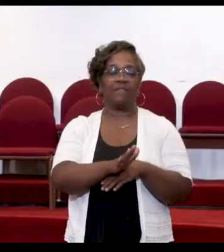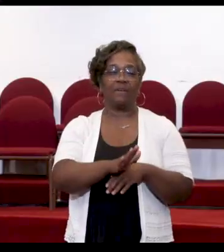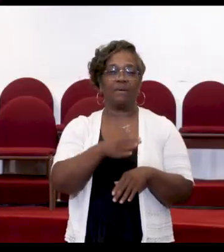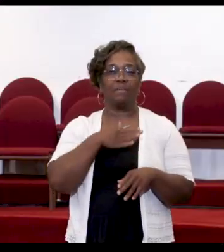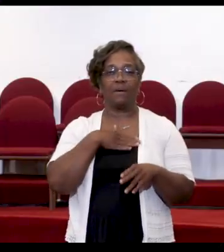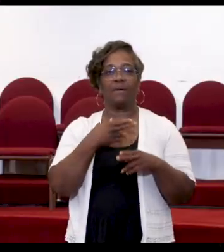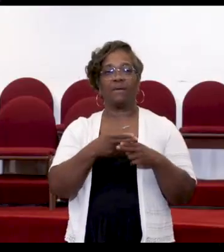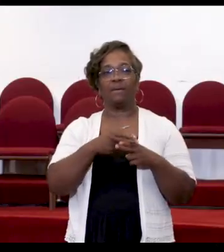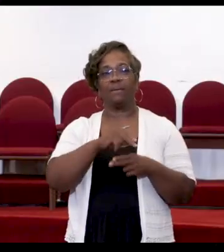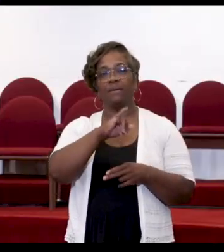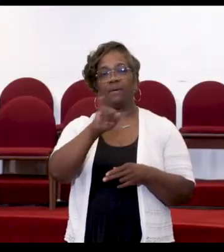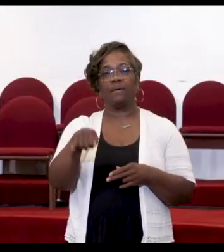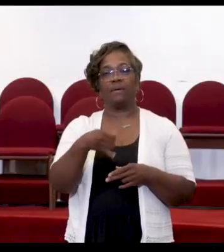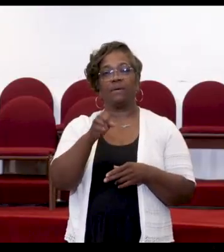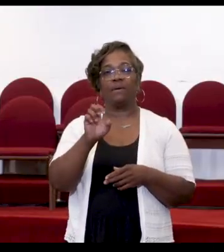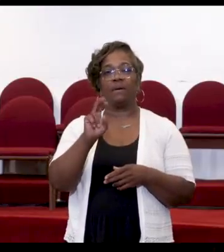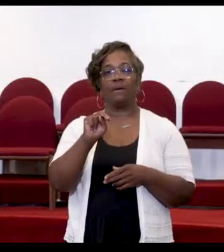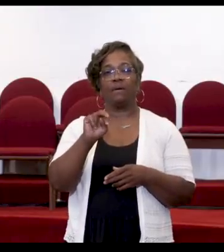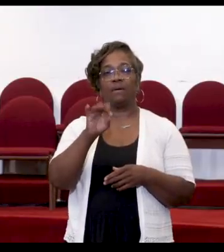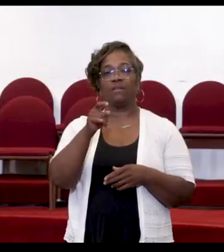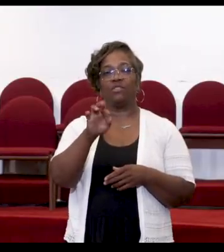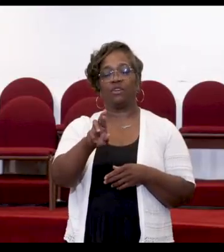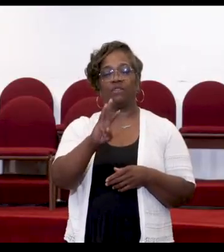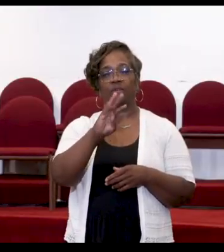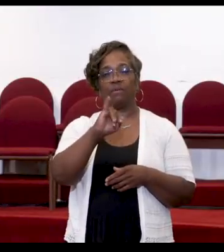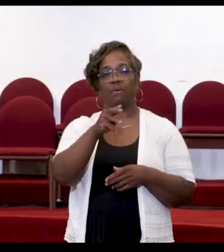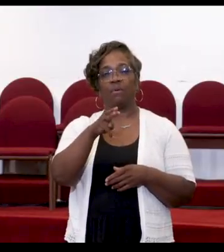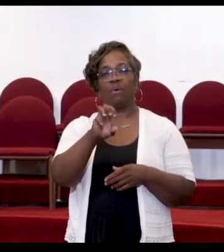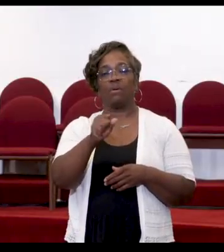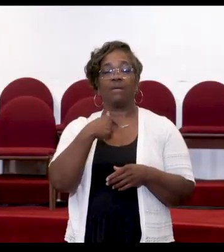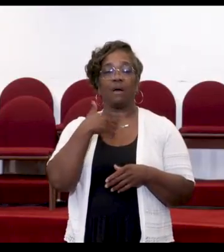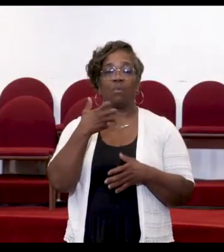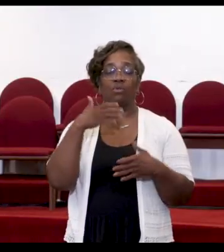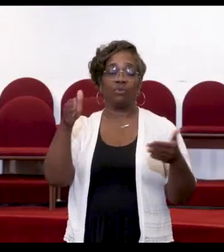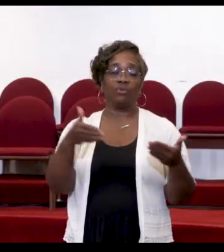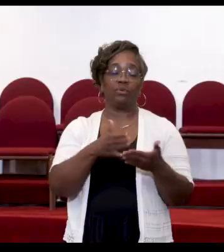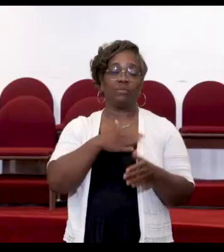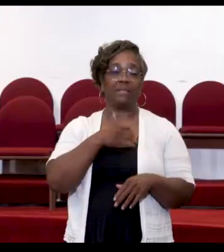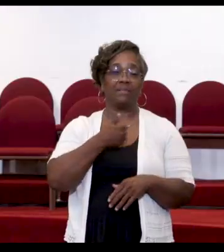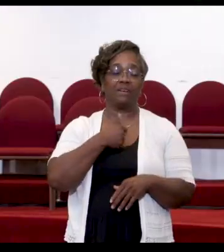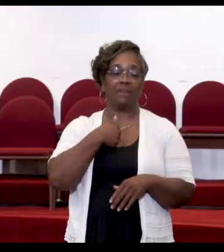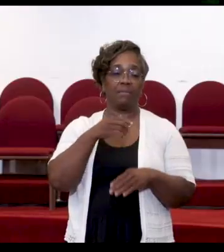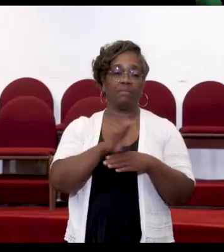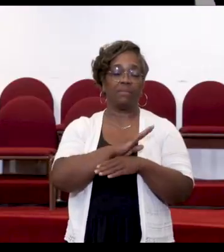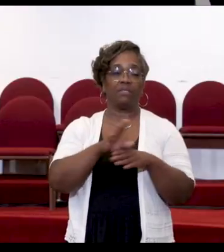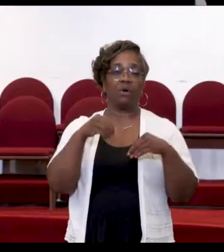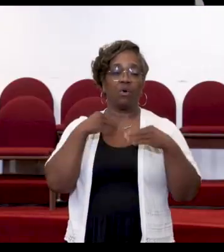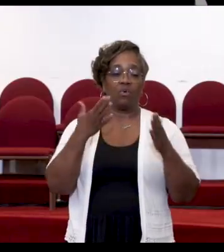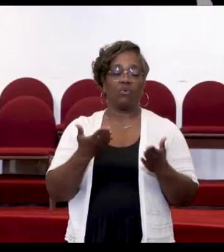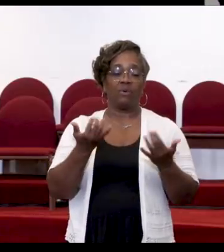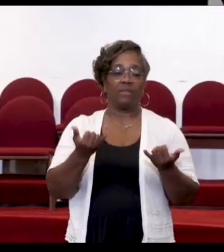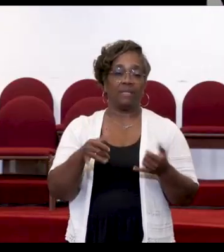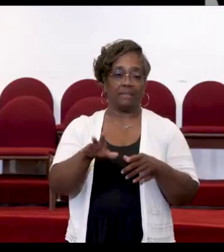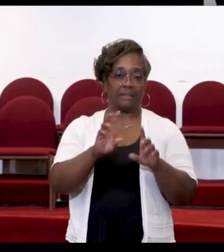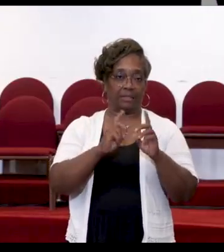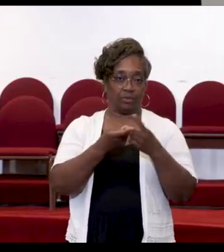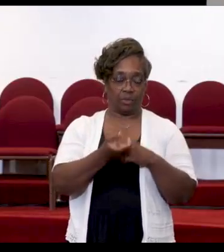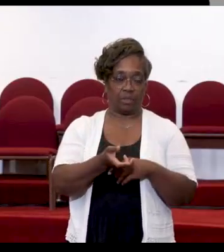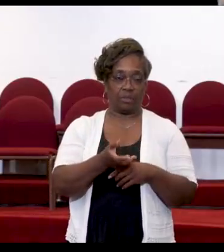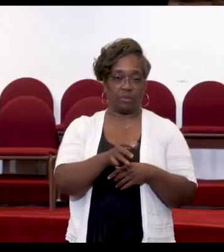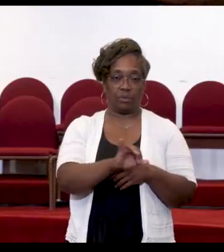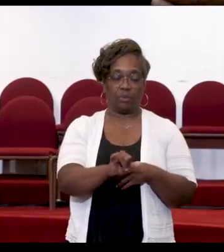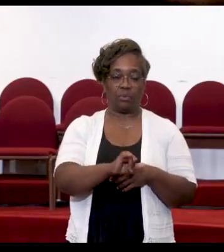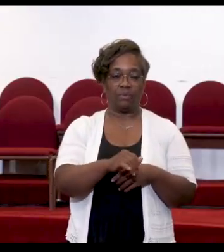Jennifer Williams. I would like to introduce myself here. I am a business owner in this district as well. The address